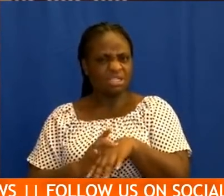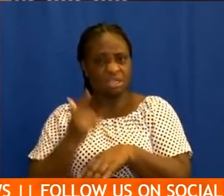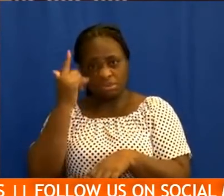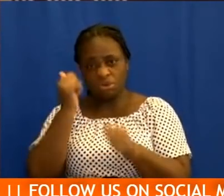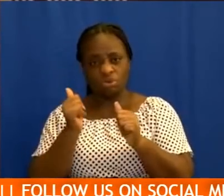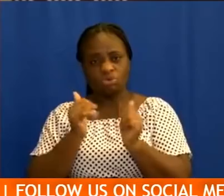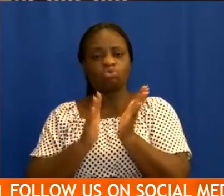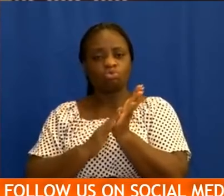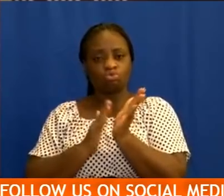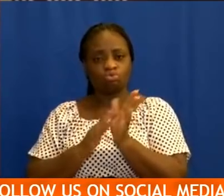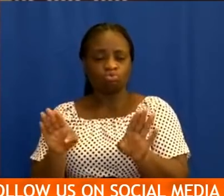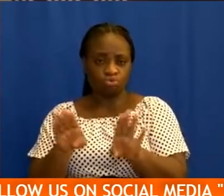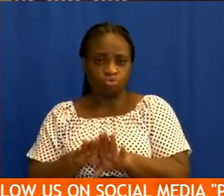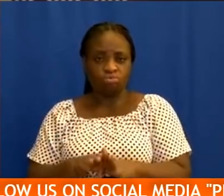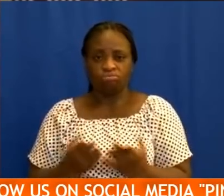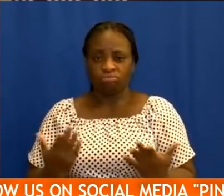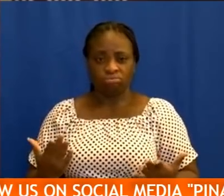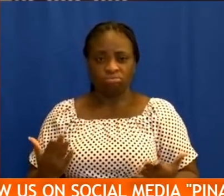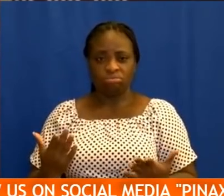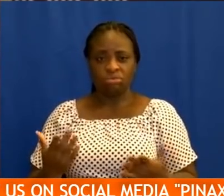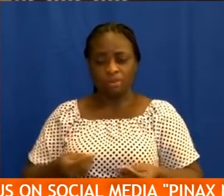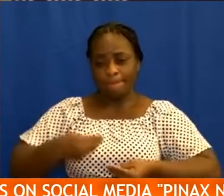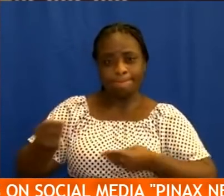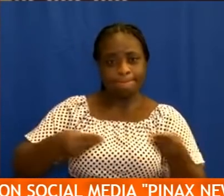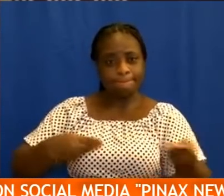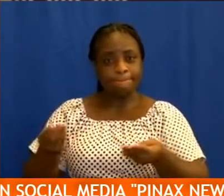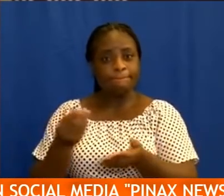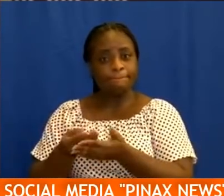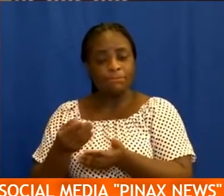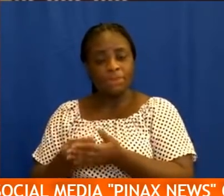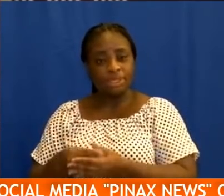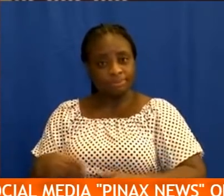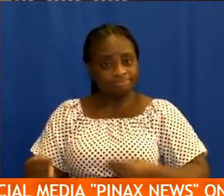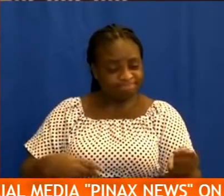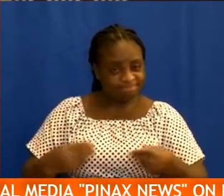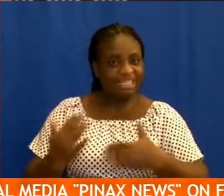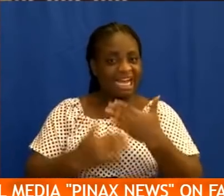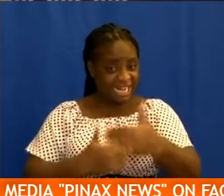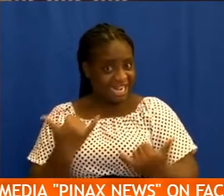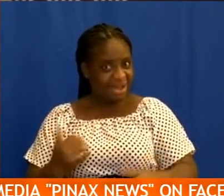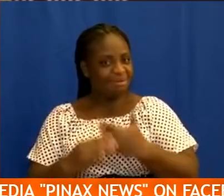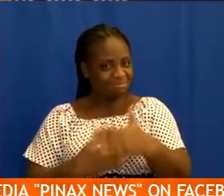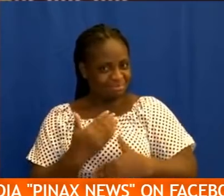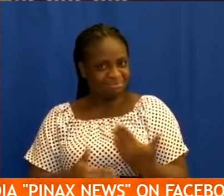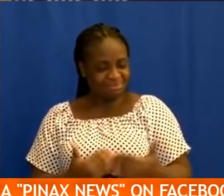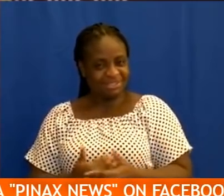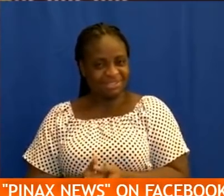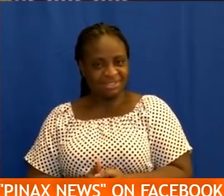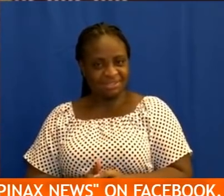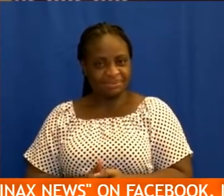pandemic. More disbursements to these institutions are being processed.